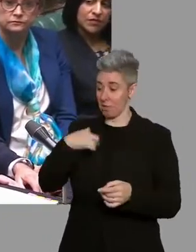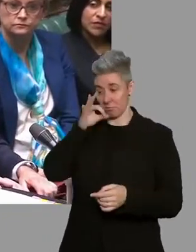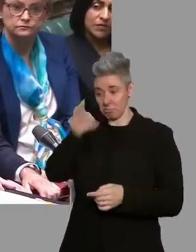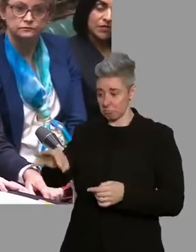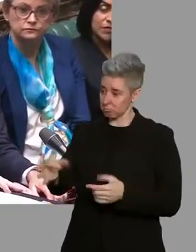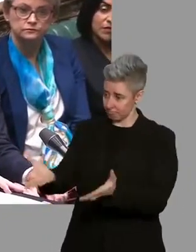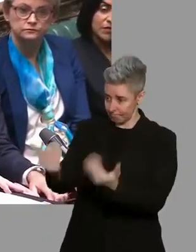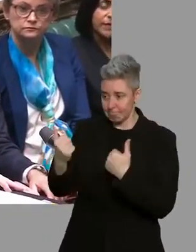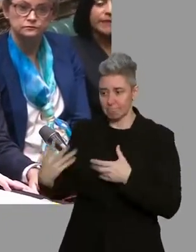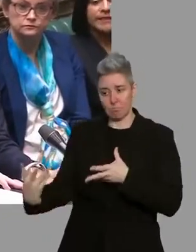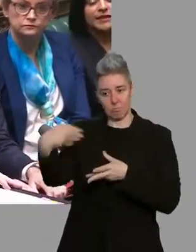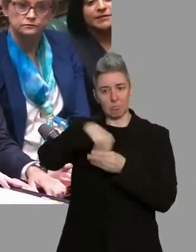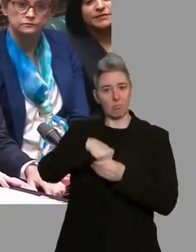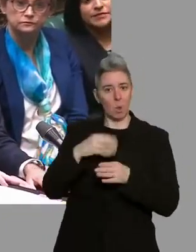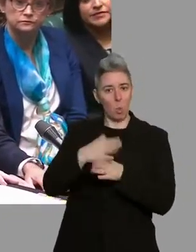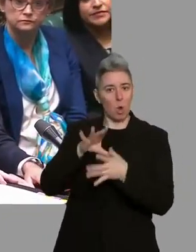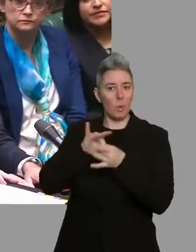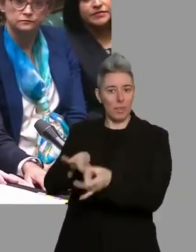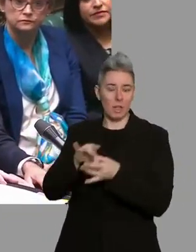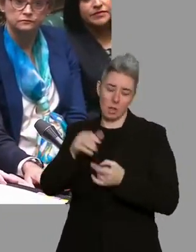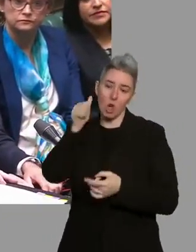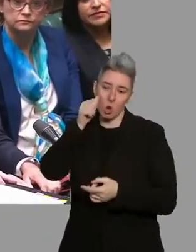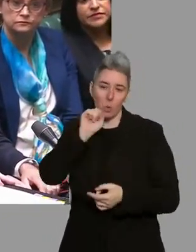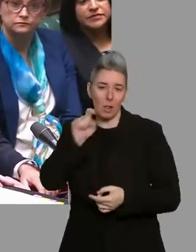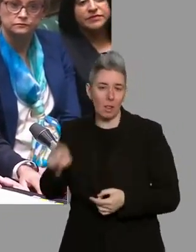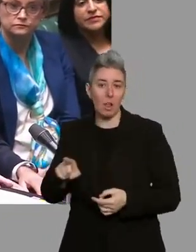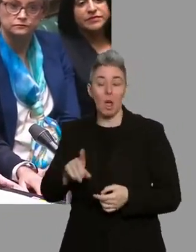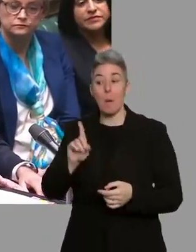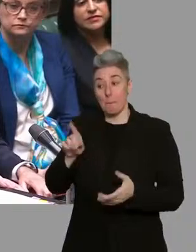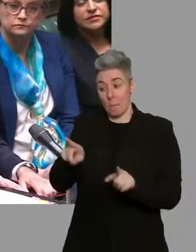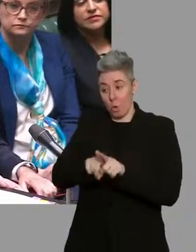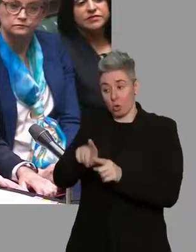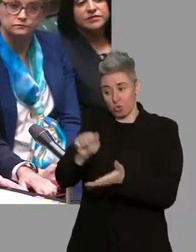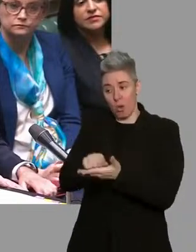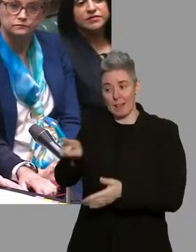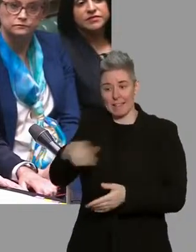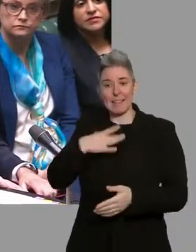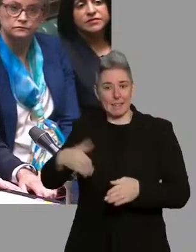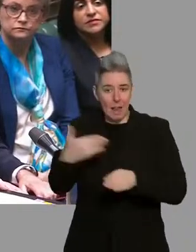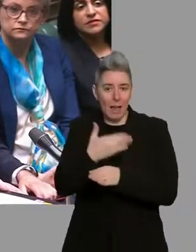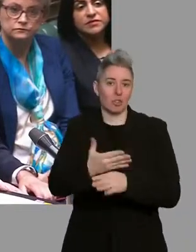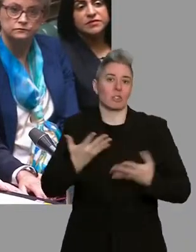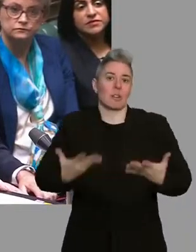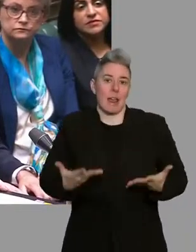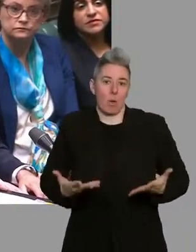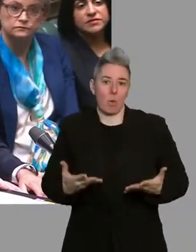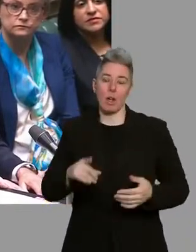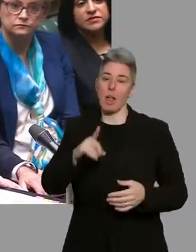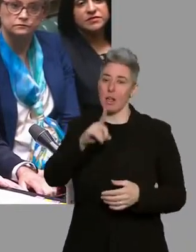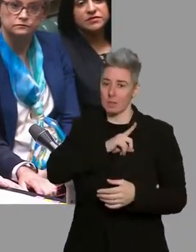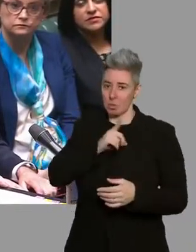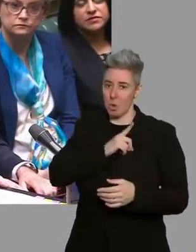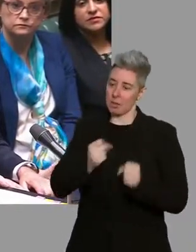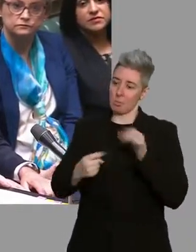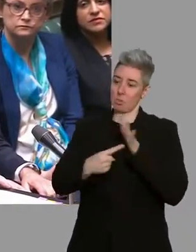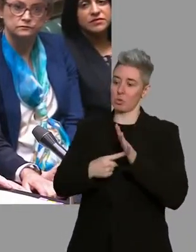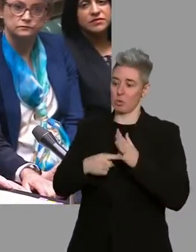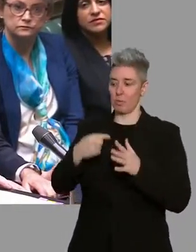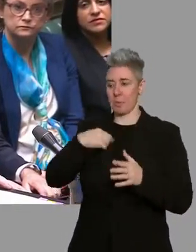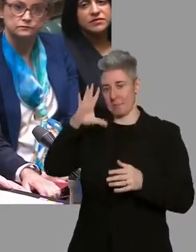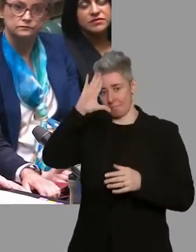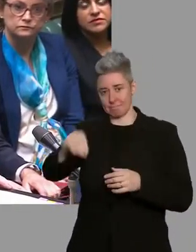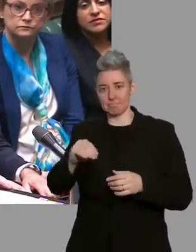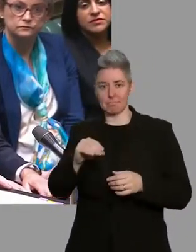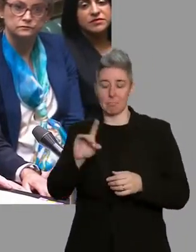we need some action now as well. And that is why it's important I point out the immediate action that we've taken, the £3.7 billion of additional